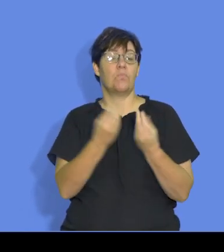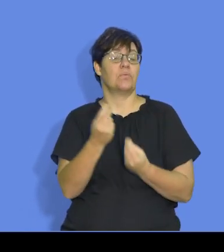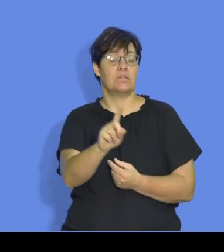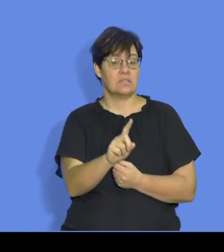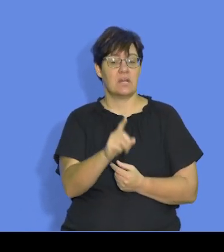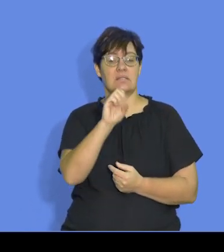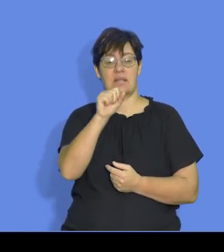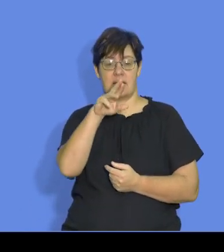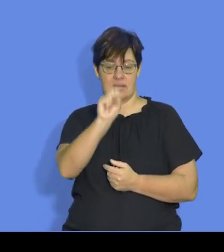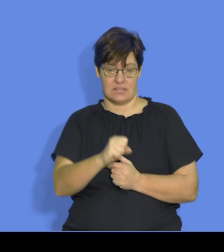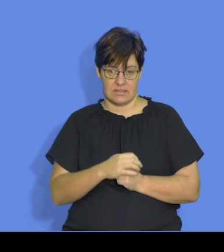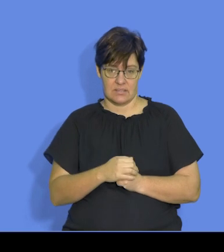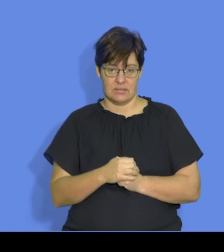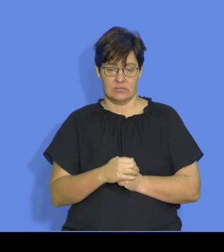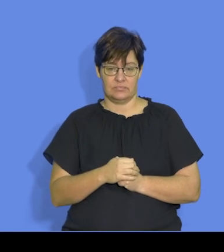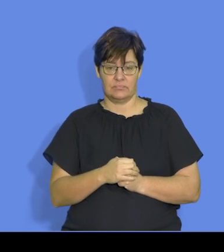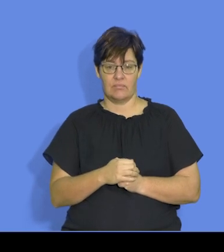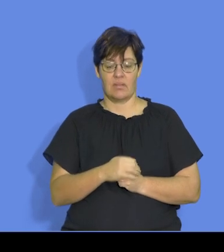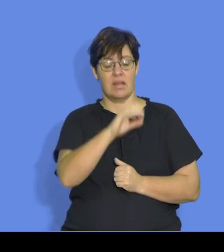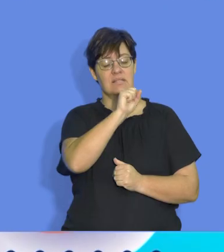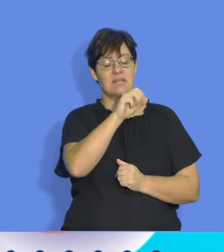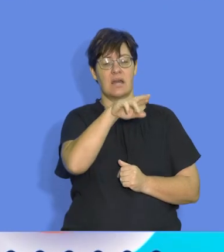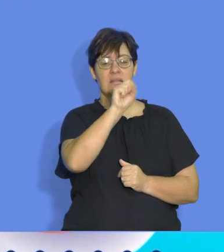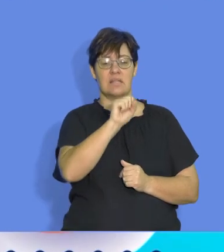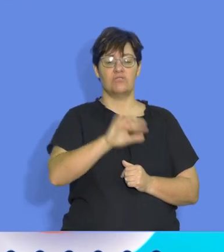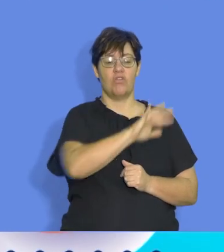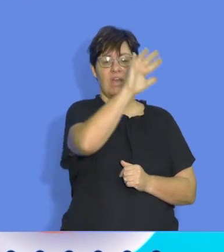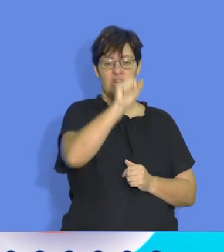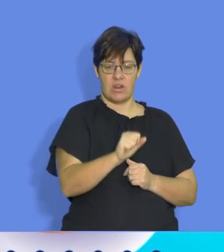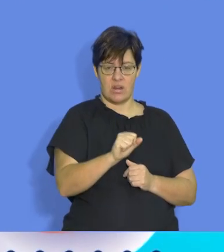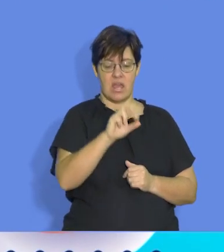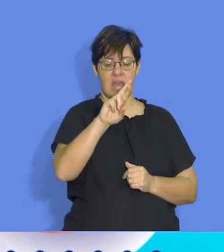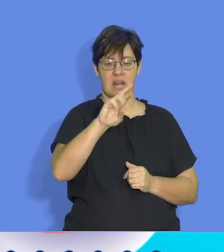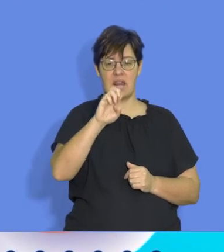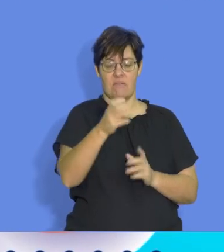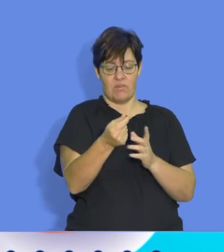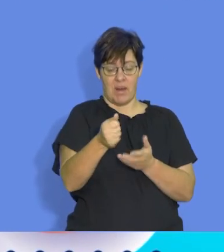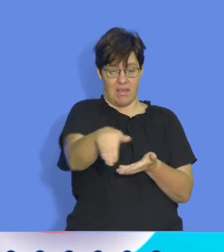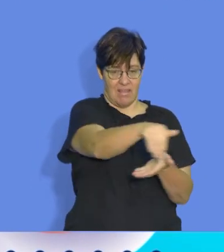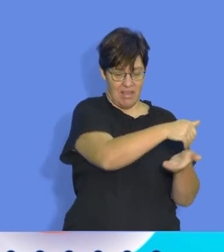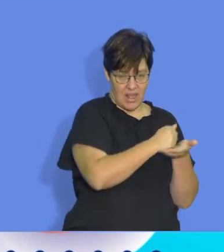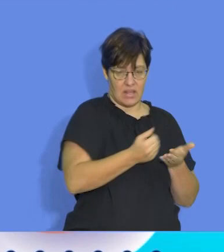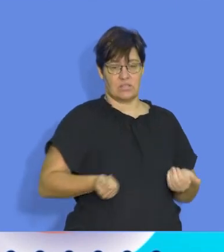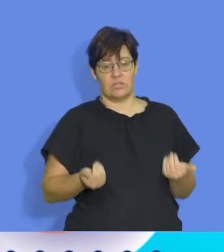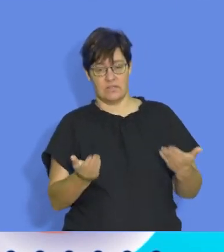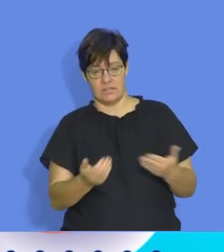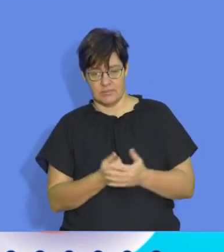SARS. Obviously, the acronym SARS stands for South African Revenue Services.